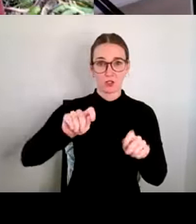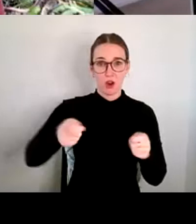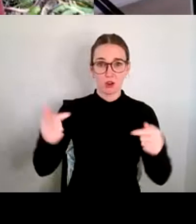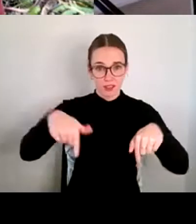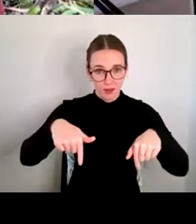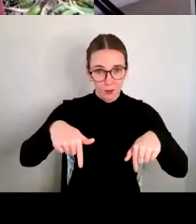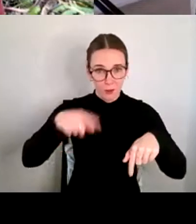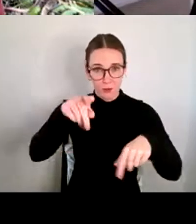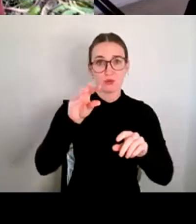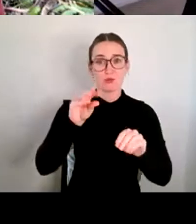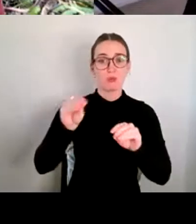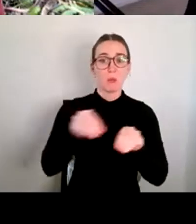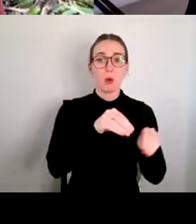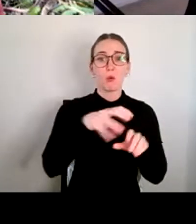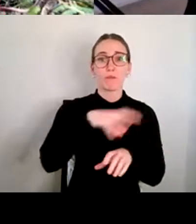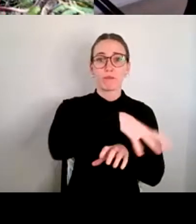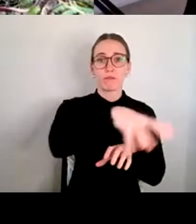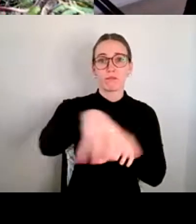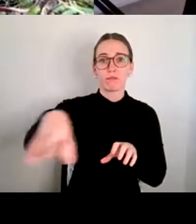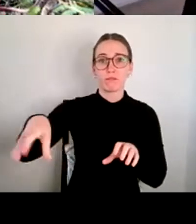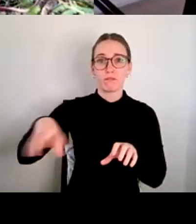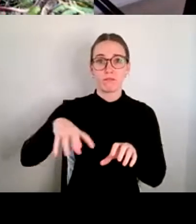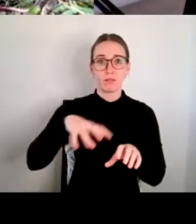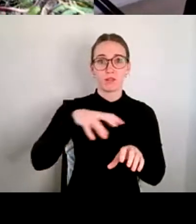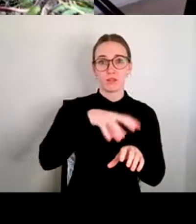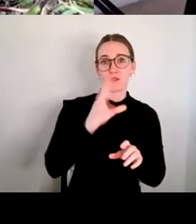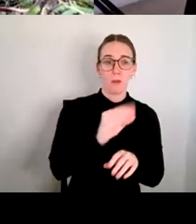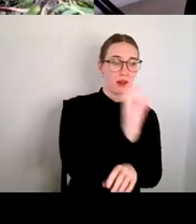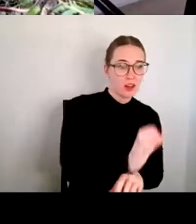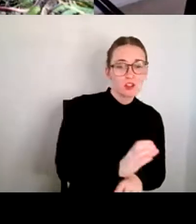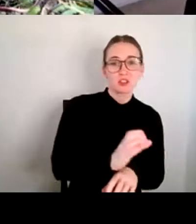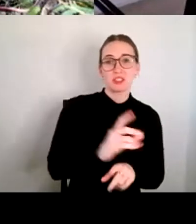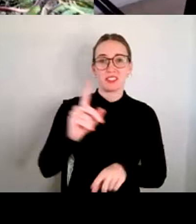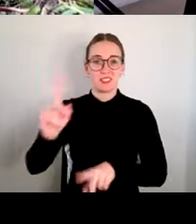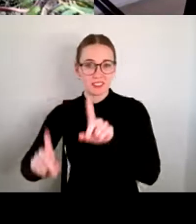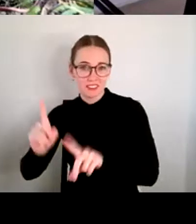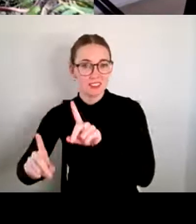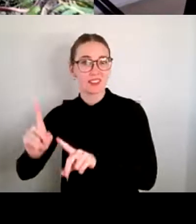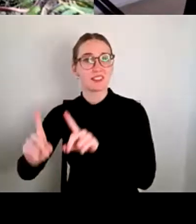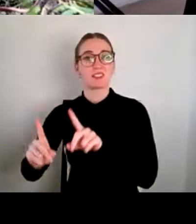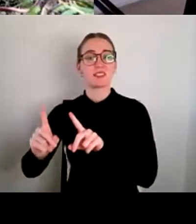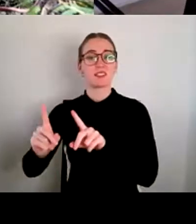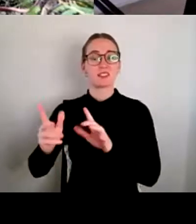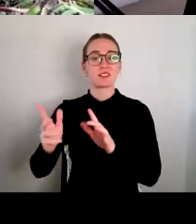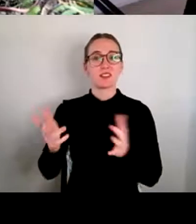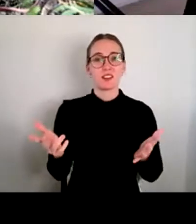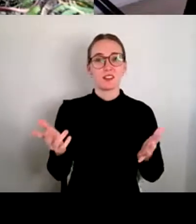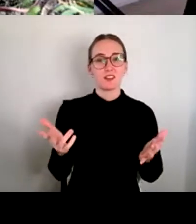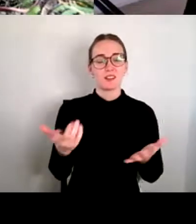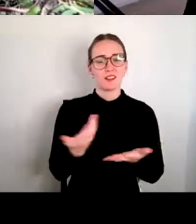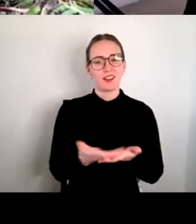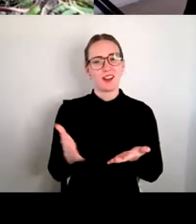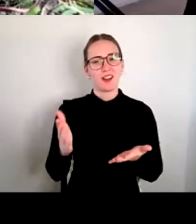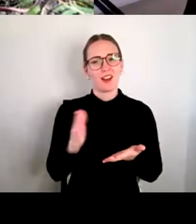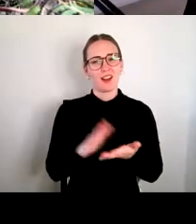between regional places in Australia and more city centres or urban centres and stuff. How does that